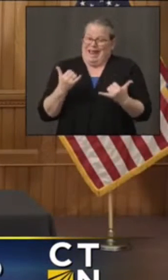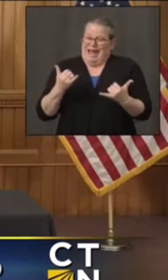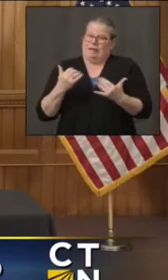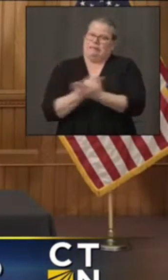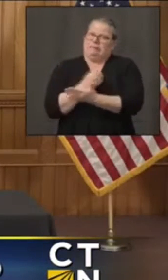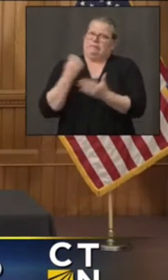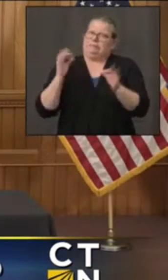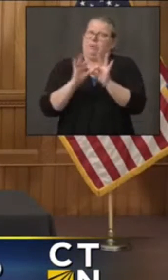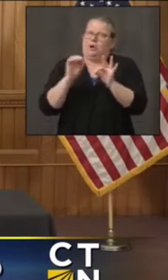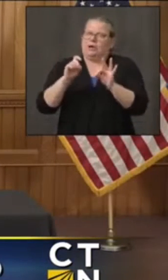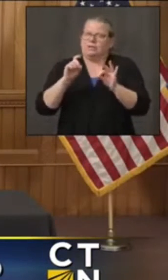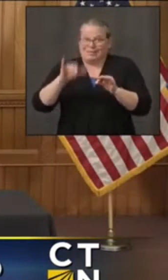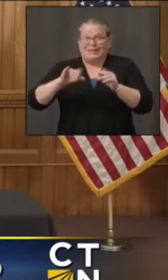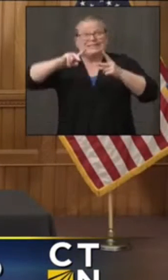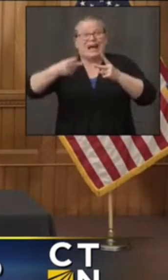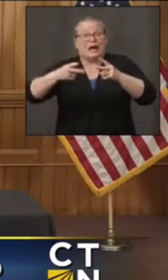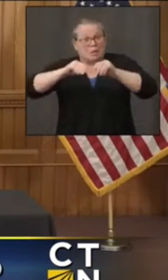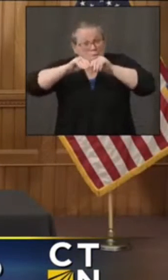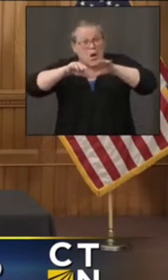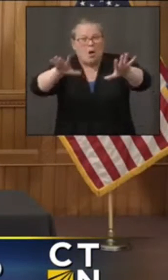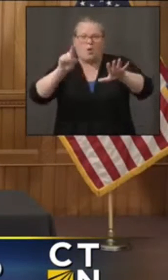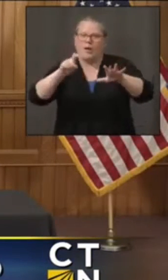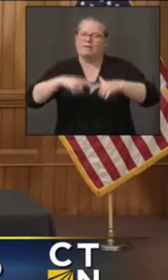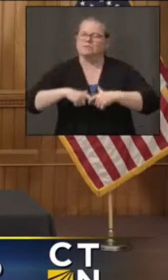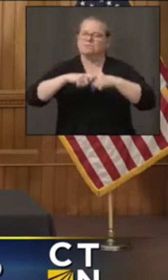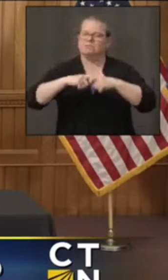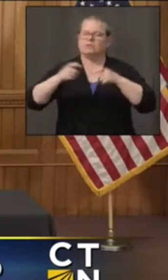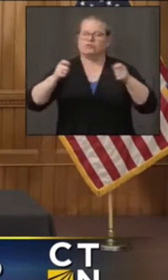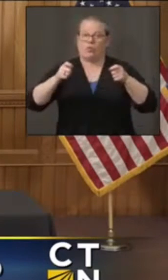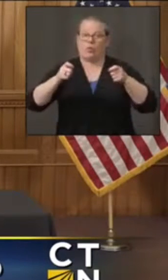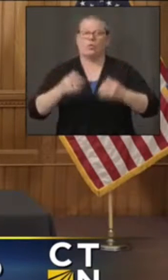The Waterbury Republican American.